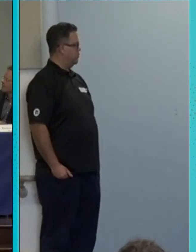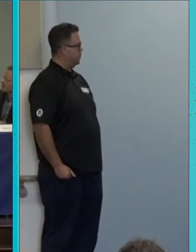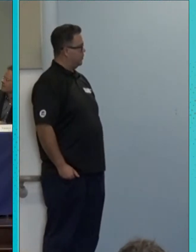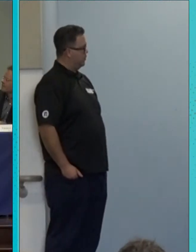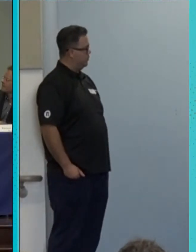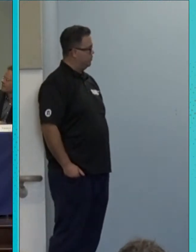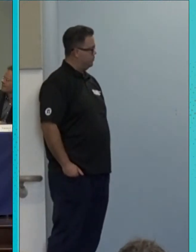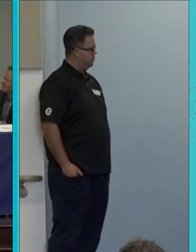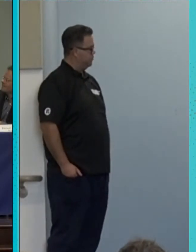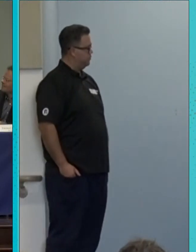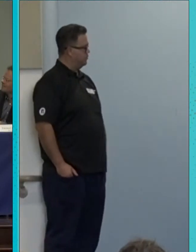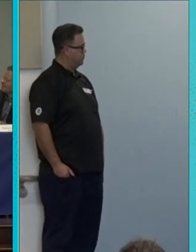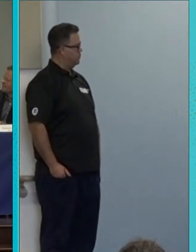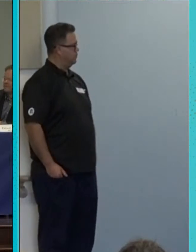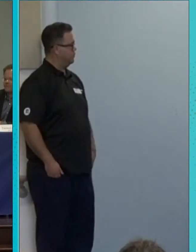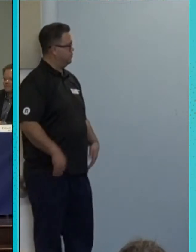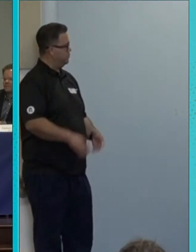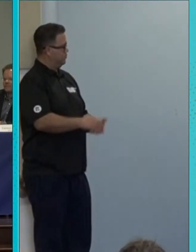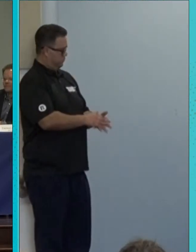This is Xavier.